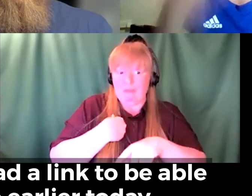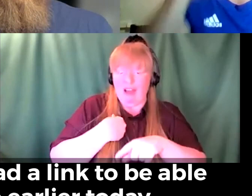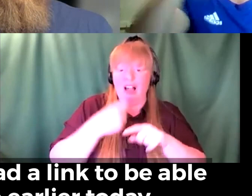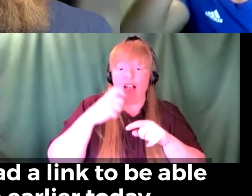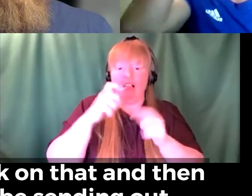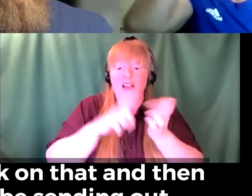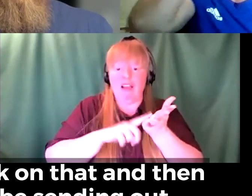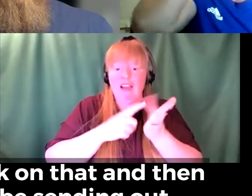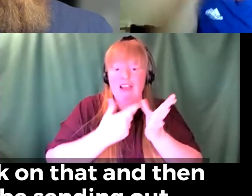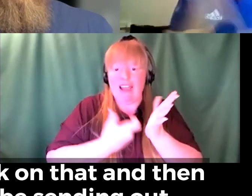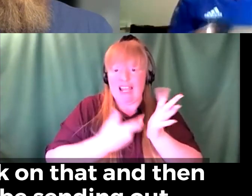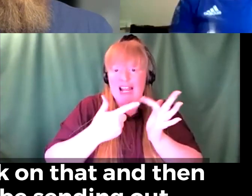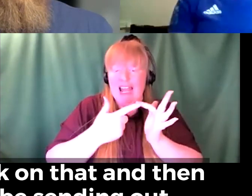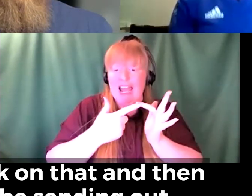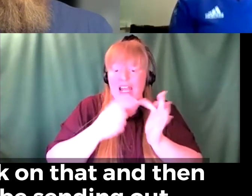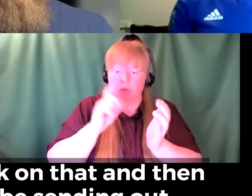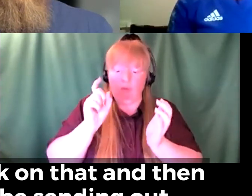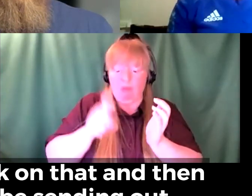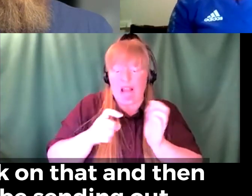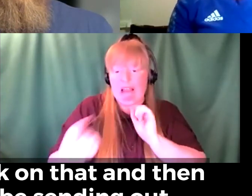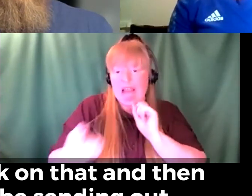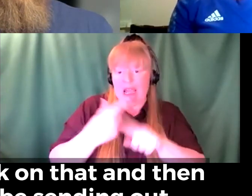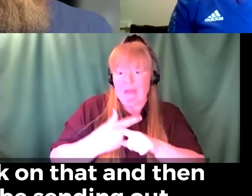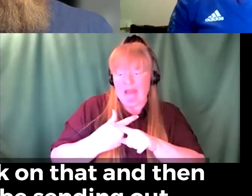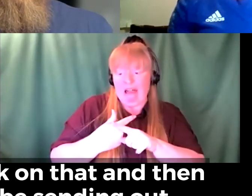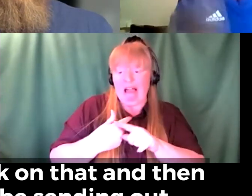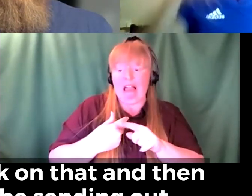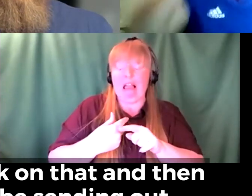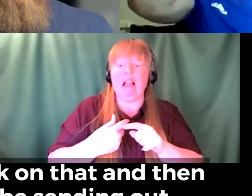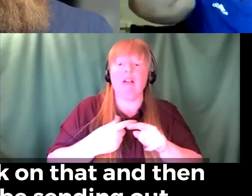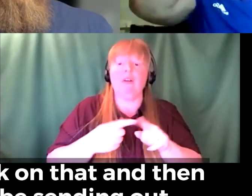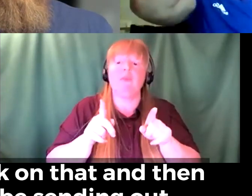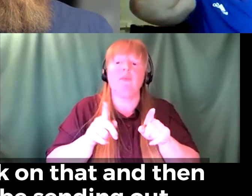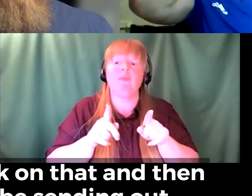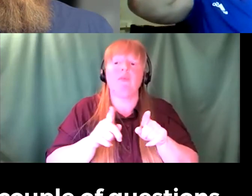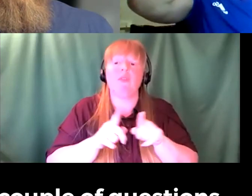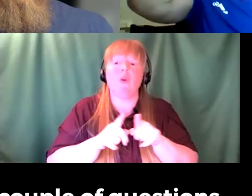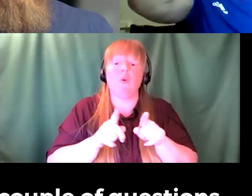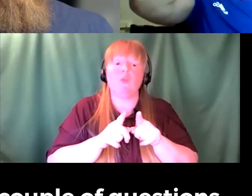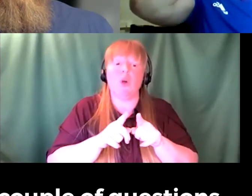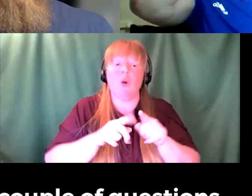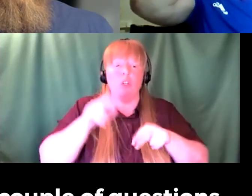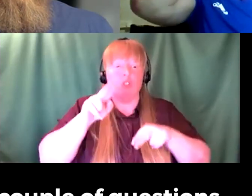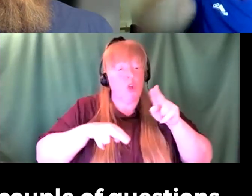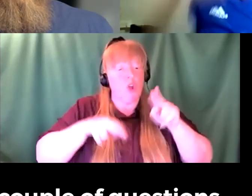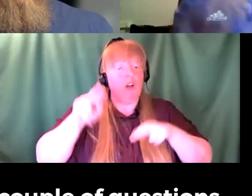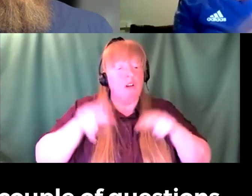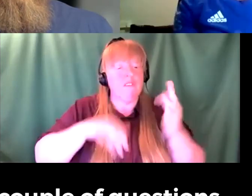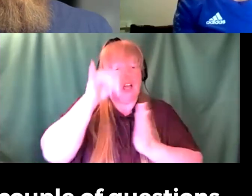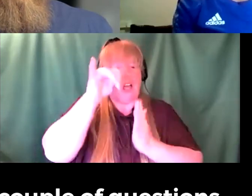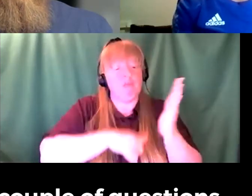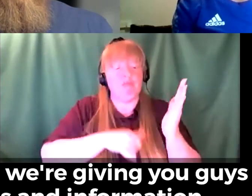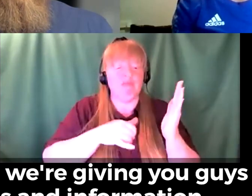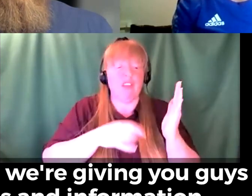earlier today, so please just click on that. And we're going to be sending out a survey with just a couple